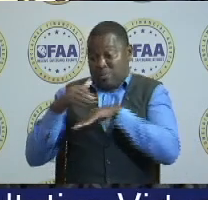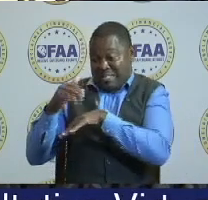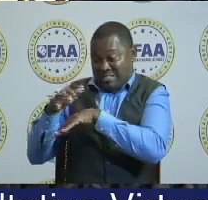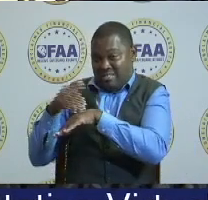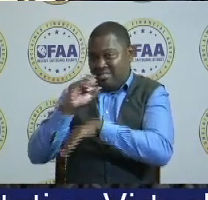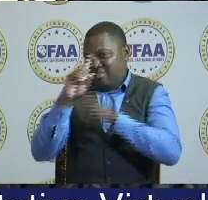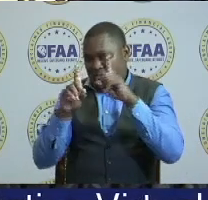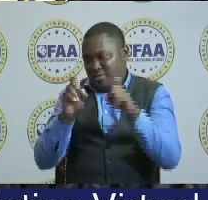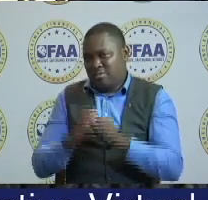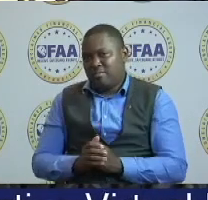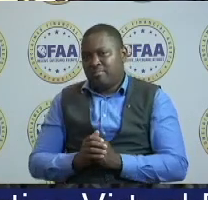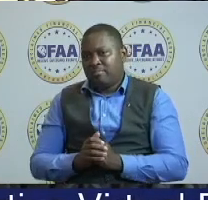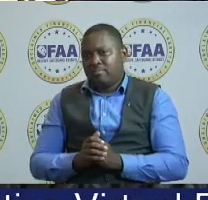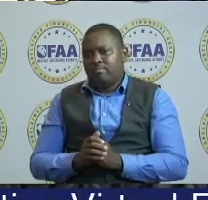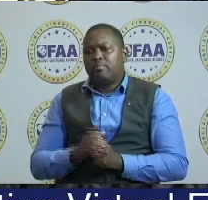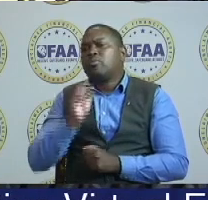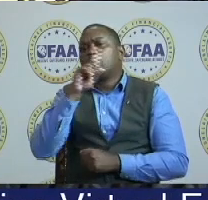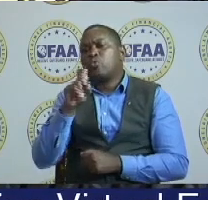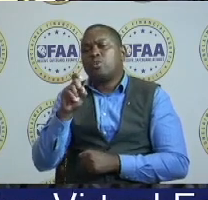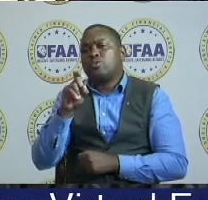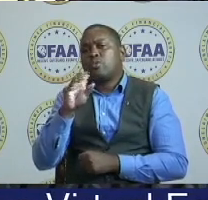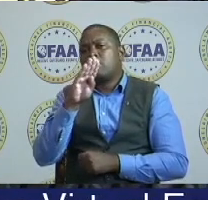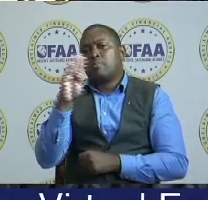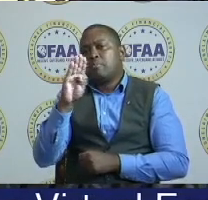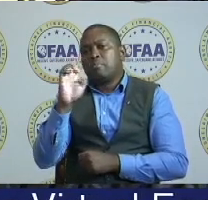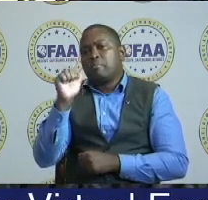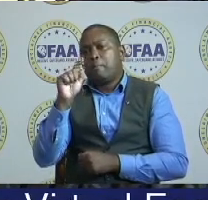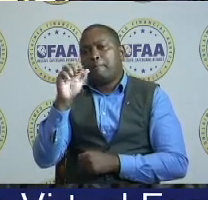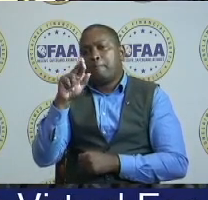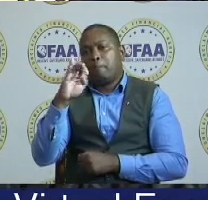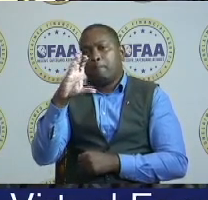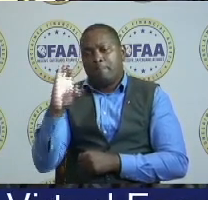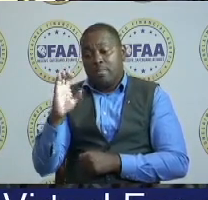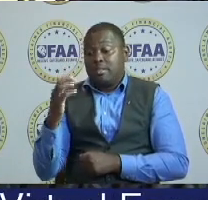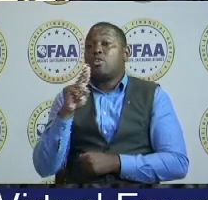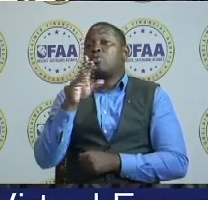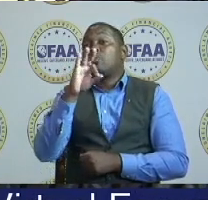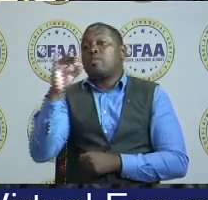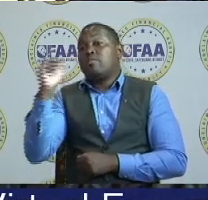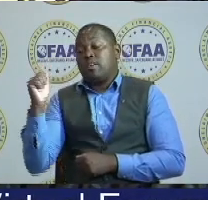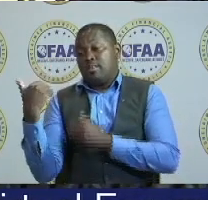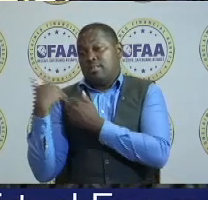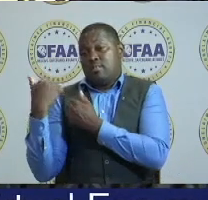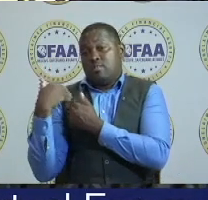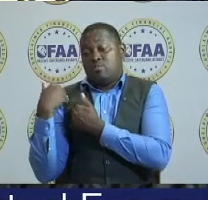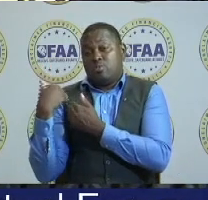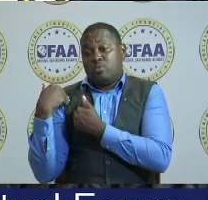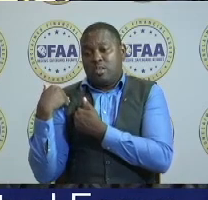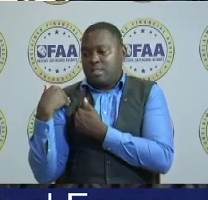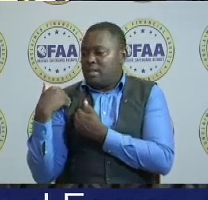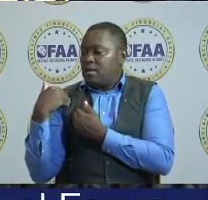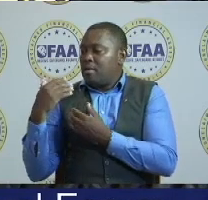questions. So I believe this goes to Beatrice. How does UFAA play a role of the role of